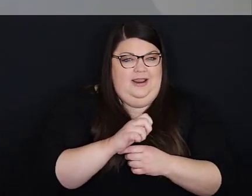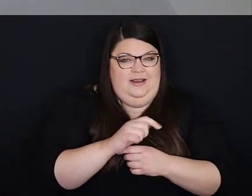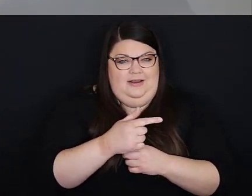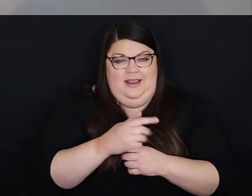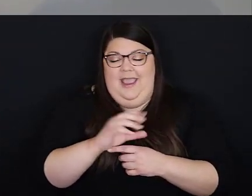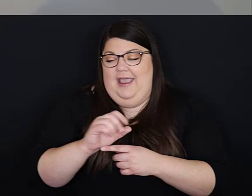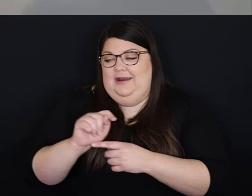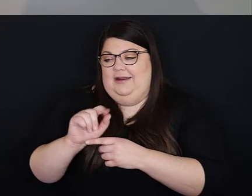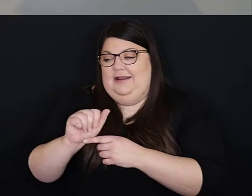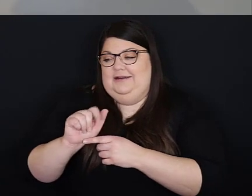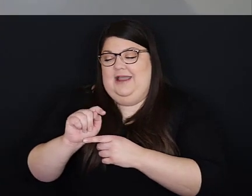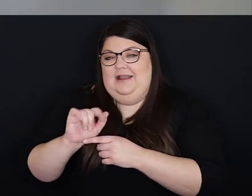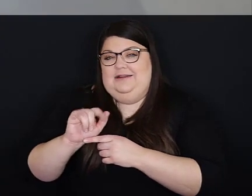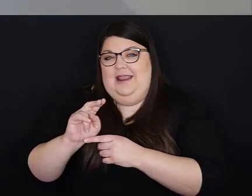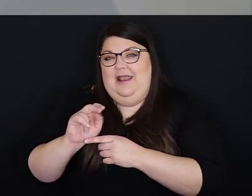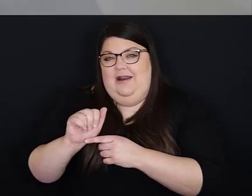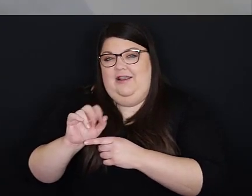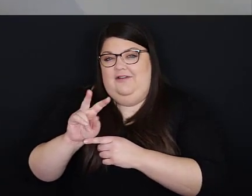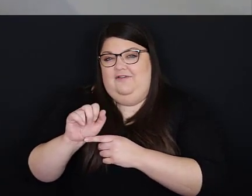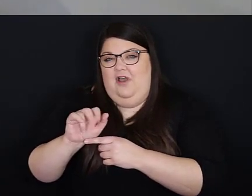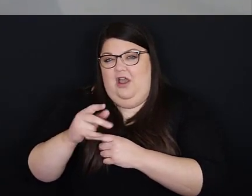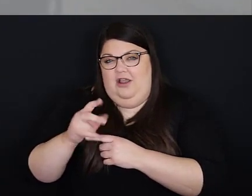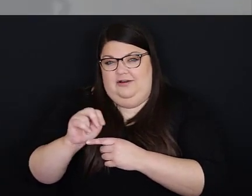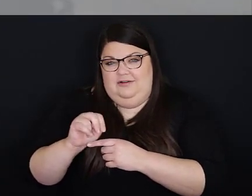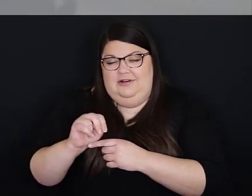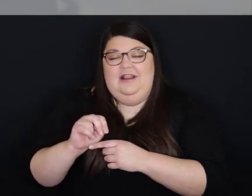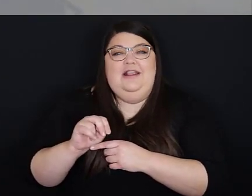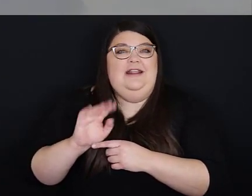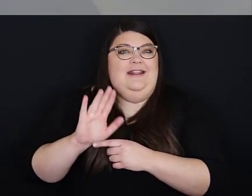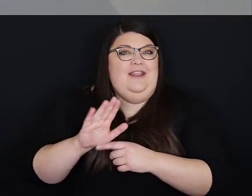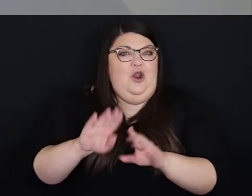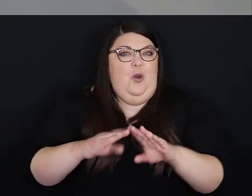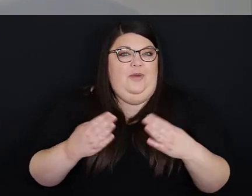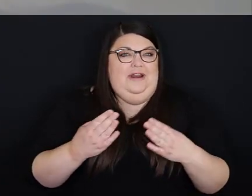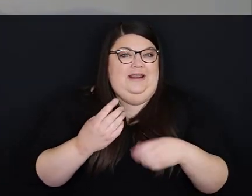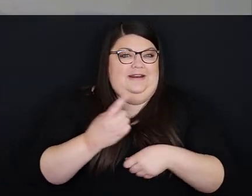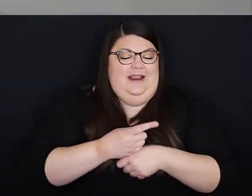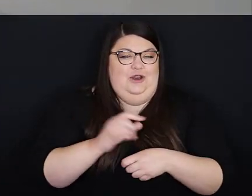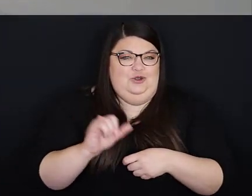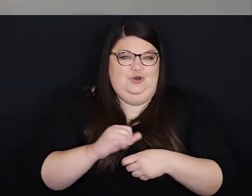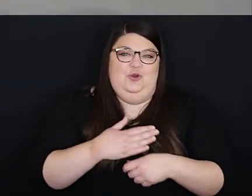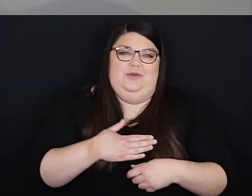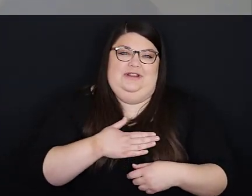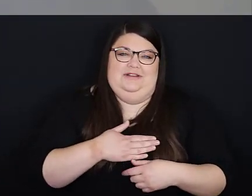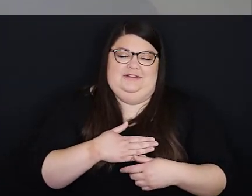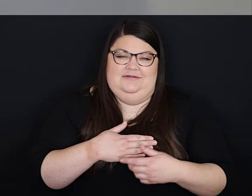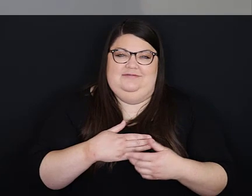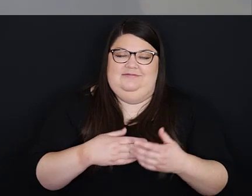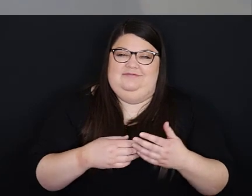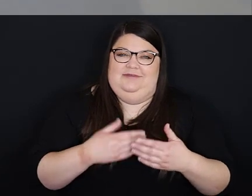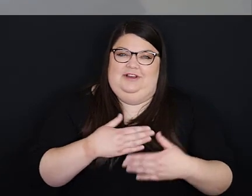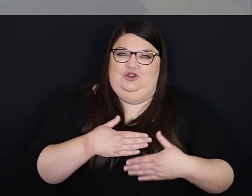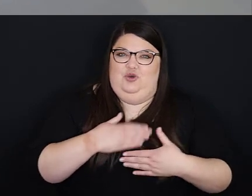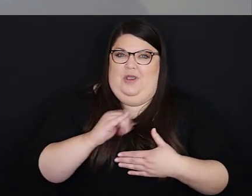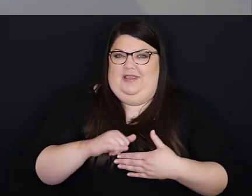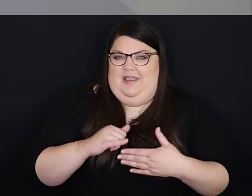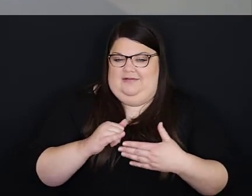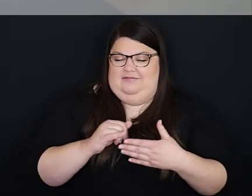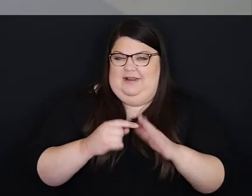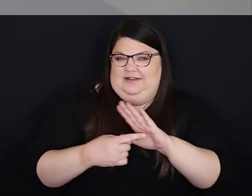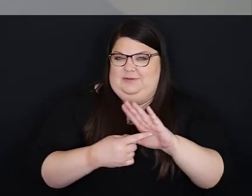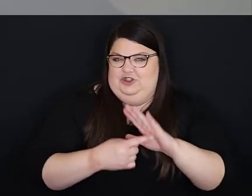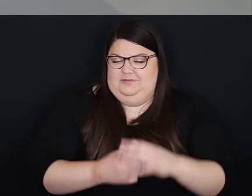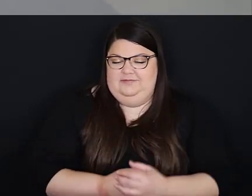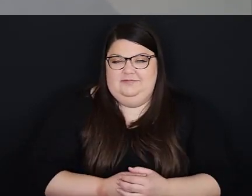youth will be here today. It's their opening day too, so please enjoy that exhibition. We like to describe